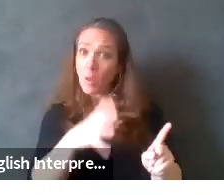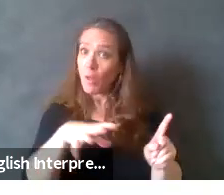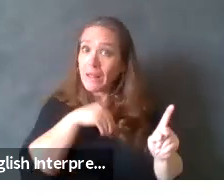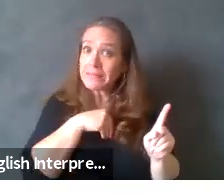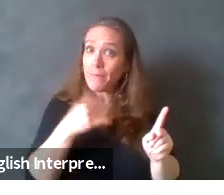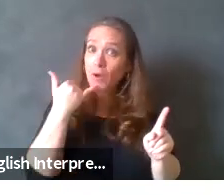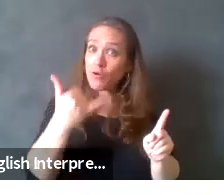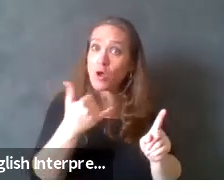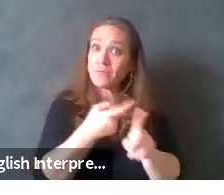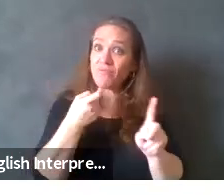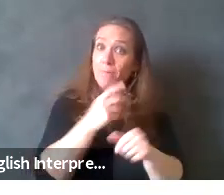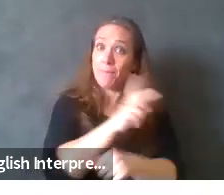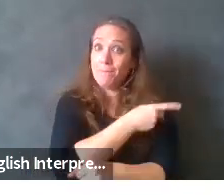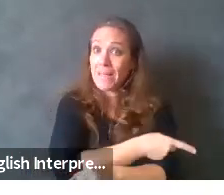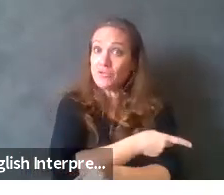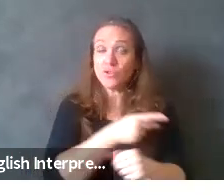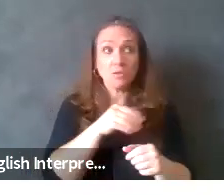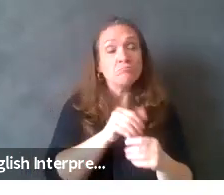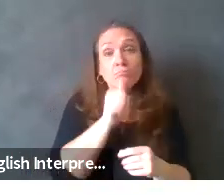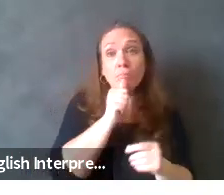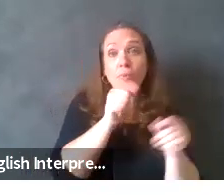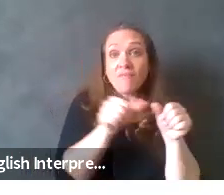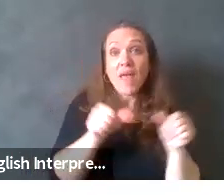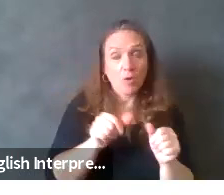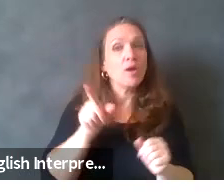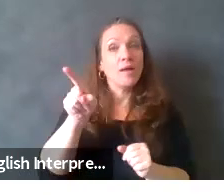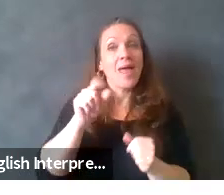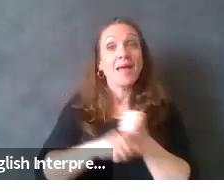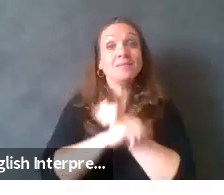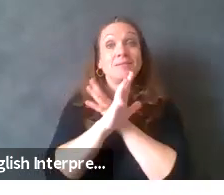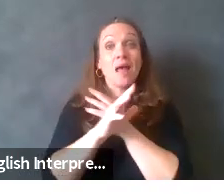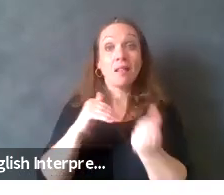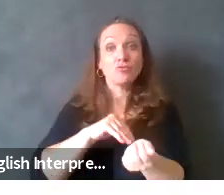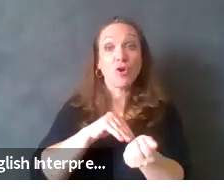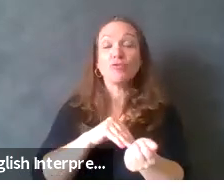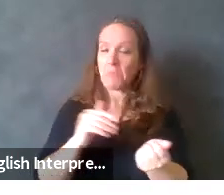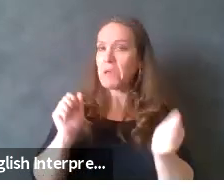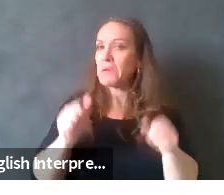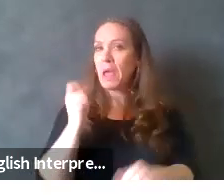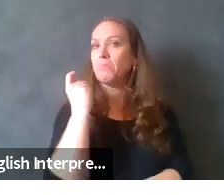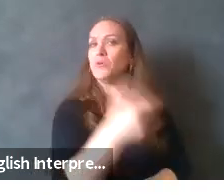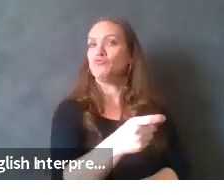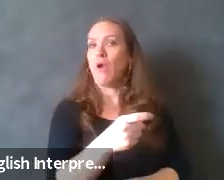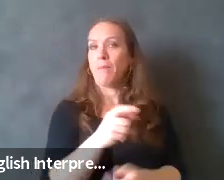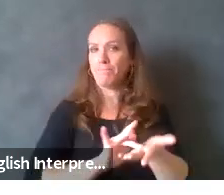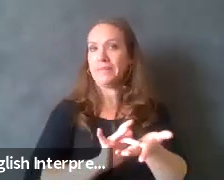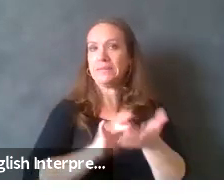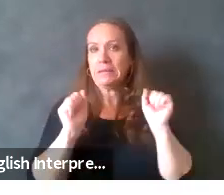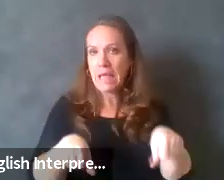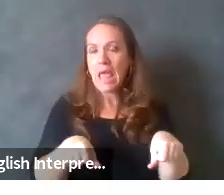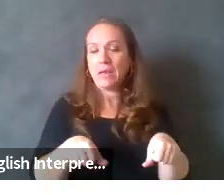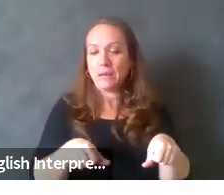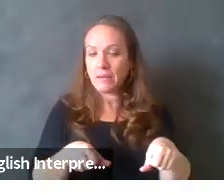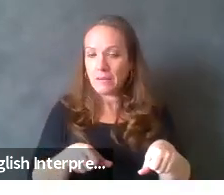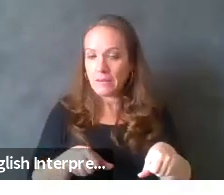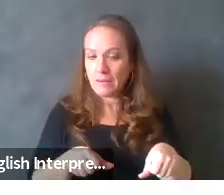in a private area, and they can prescribe and diagnose, and they've done quite a lot of work with us over these